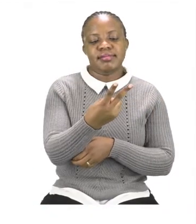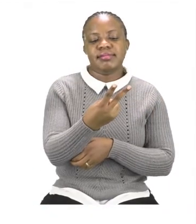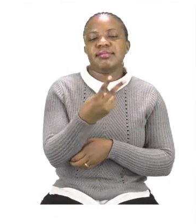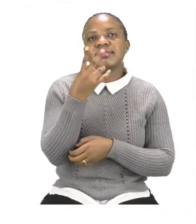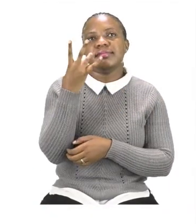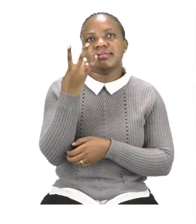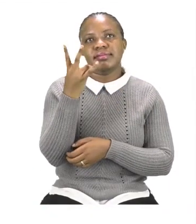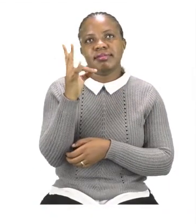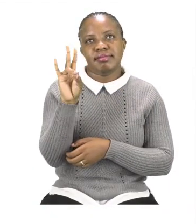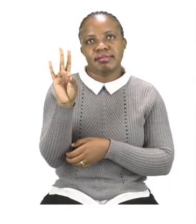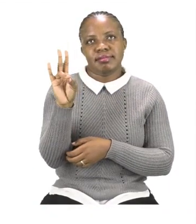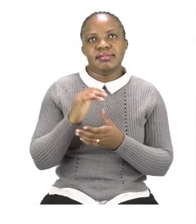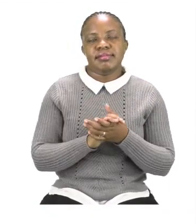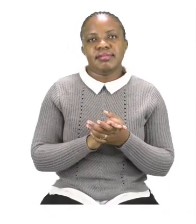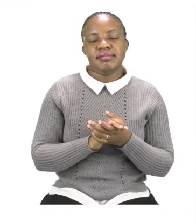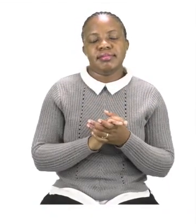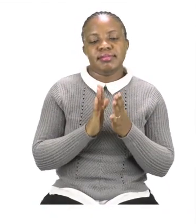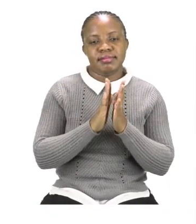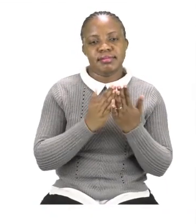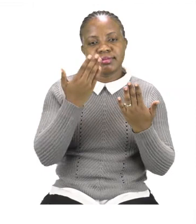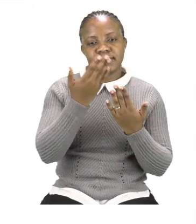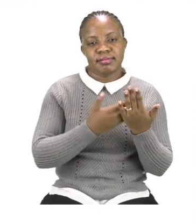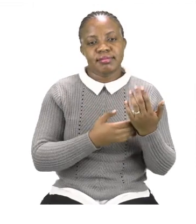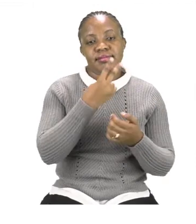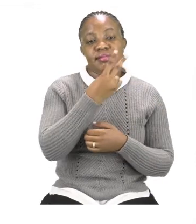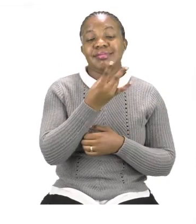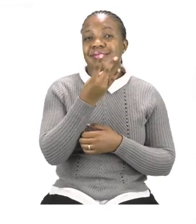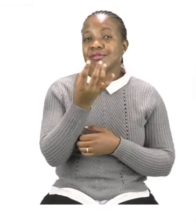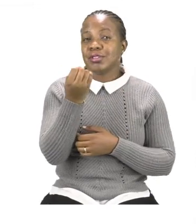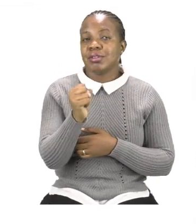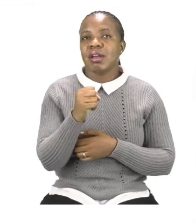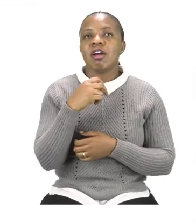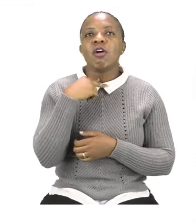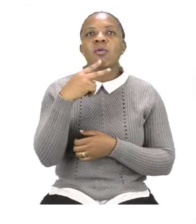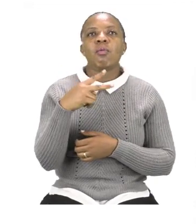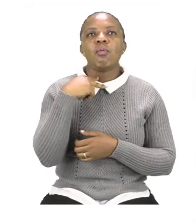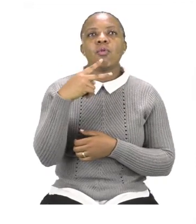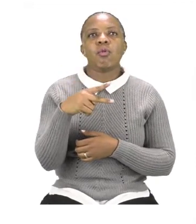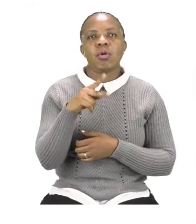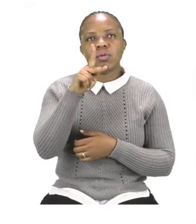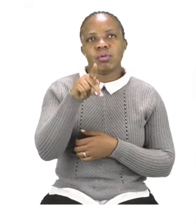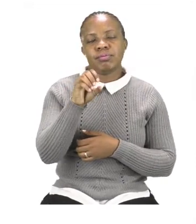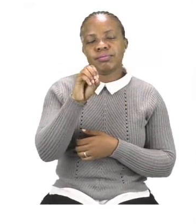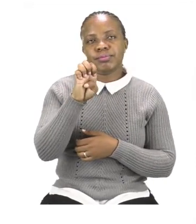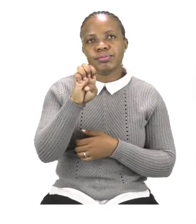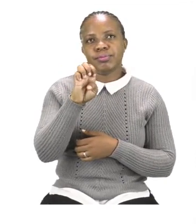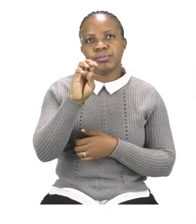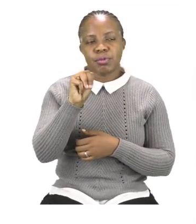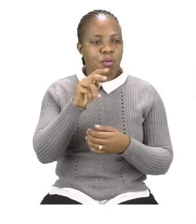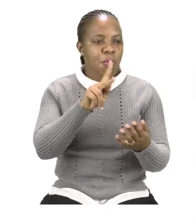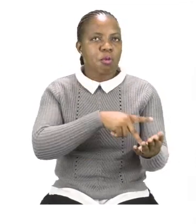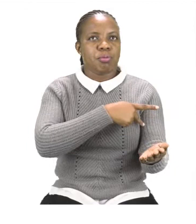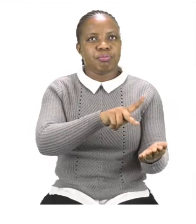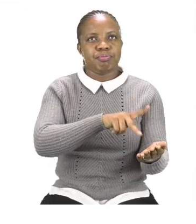On page 27, you can see that we have a poem. Oh, poems are so beautiful, and